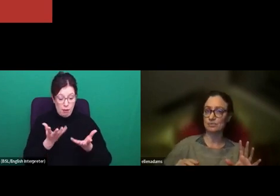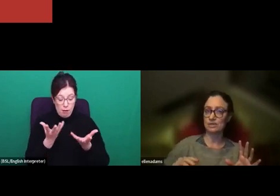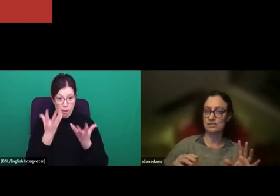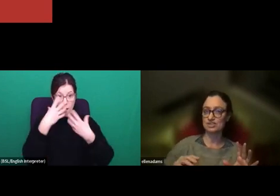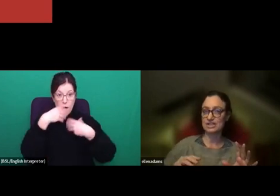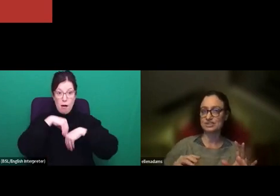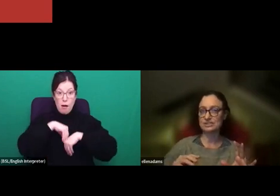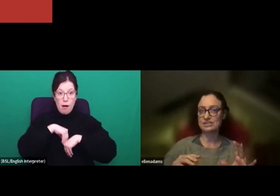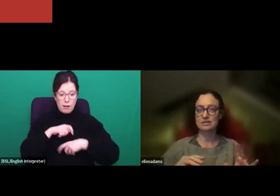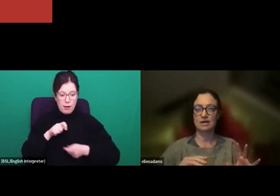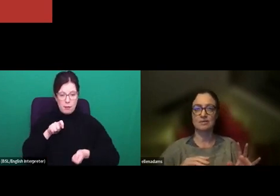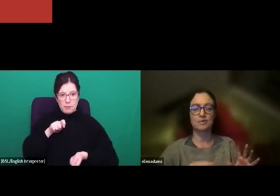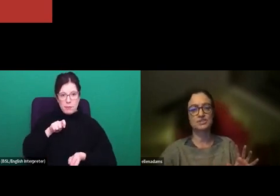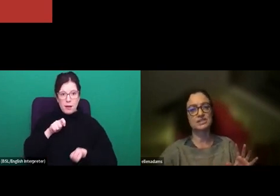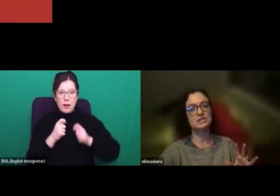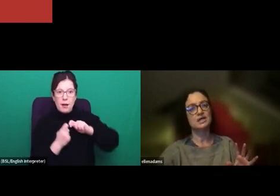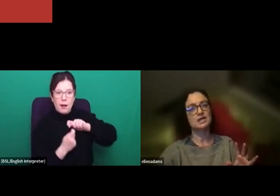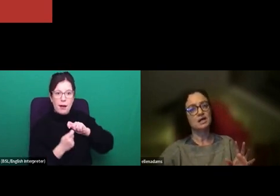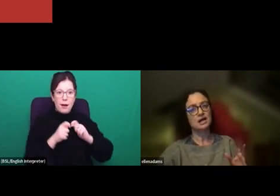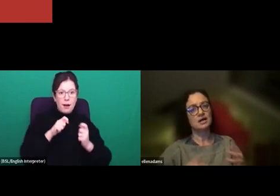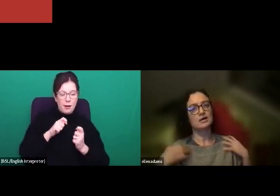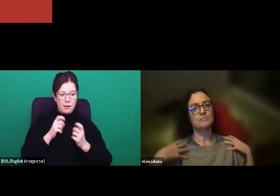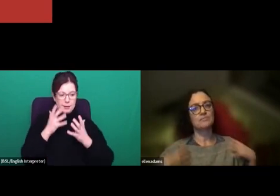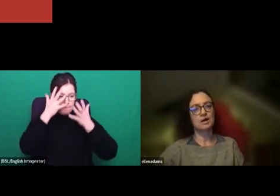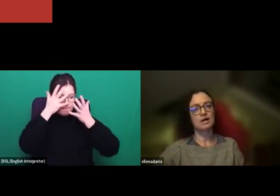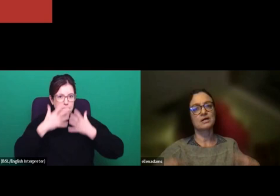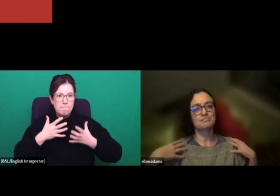indicate that with changes in body